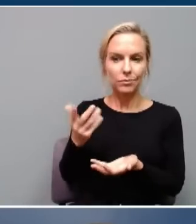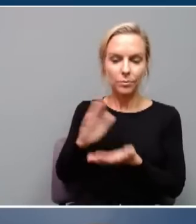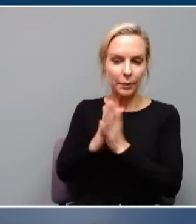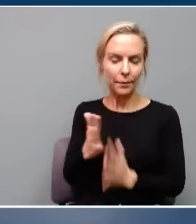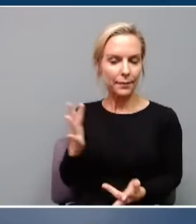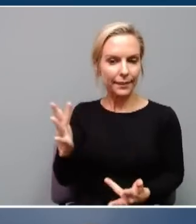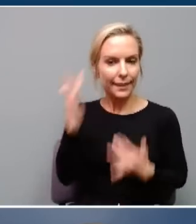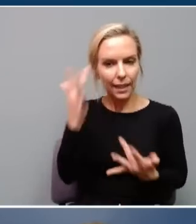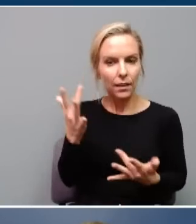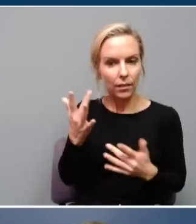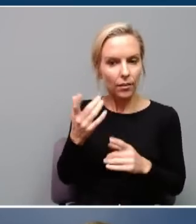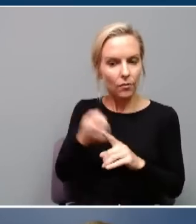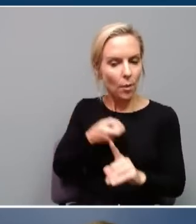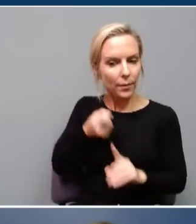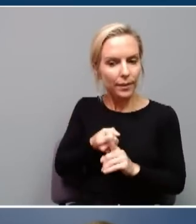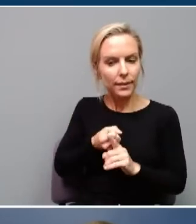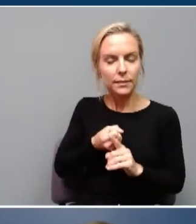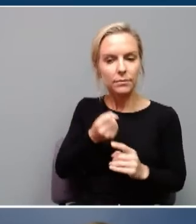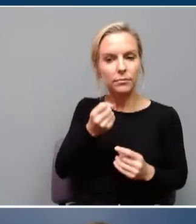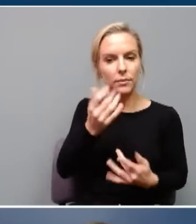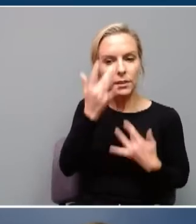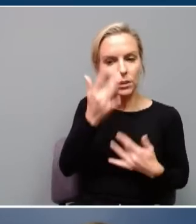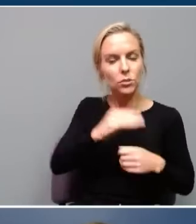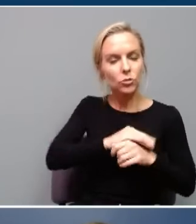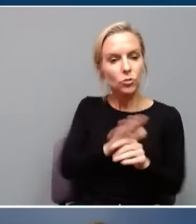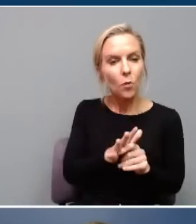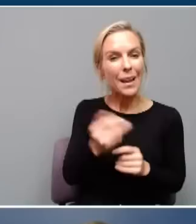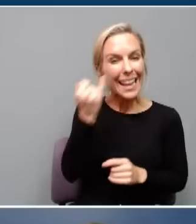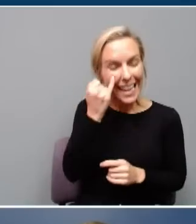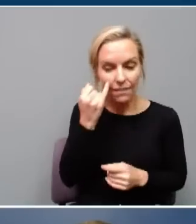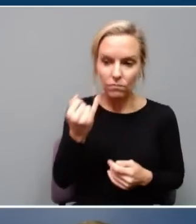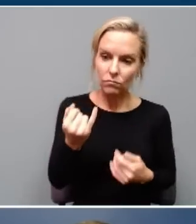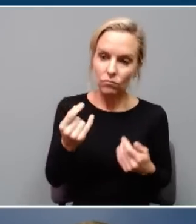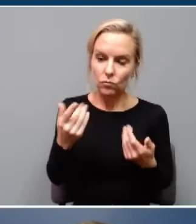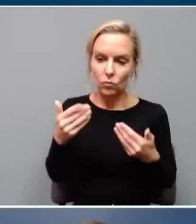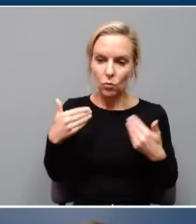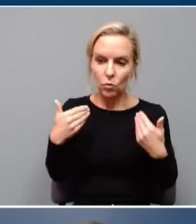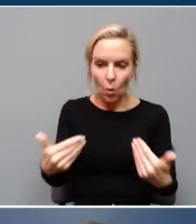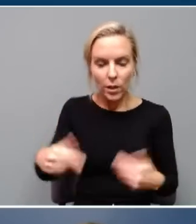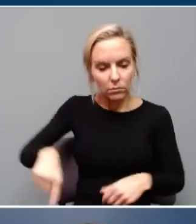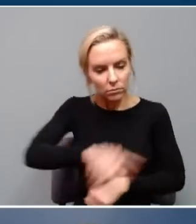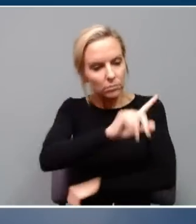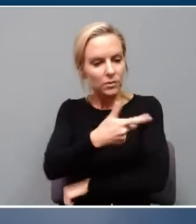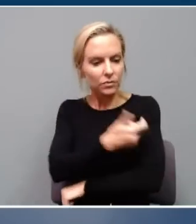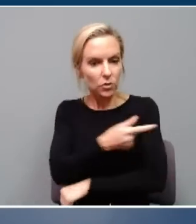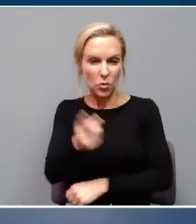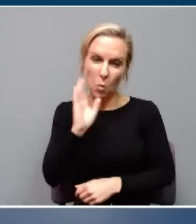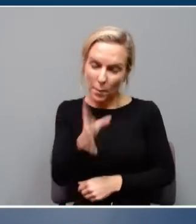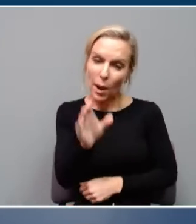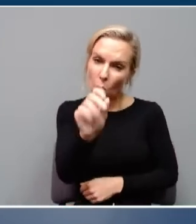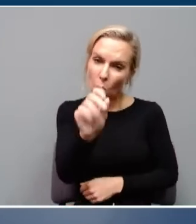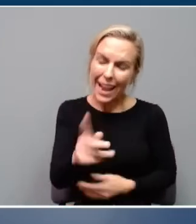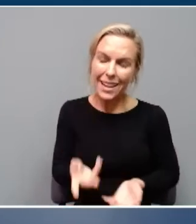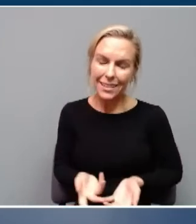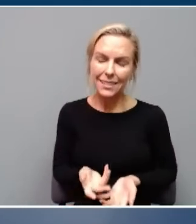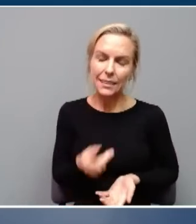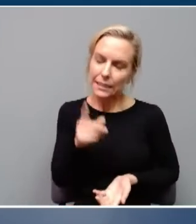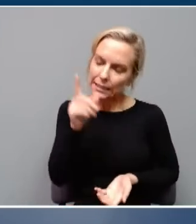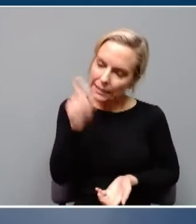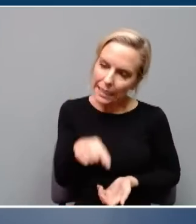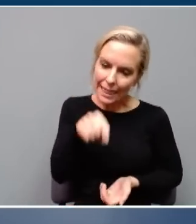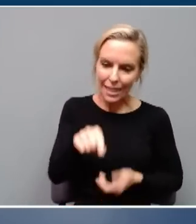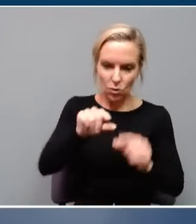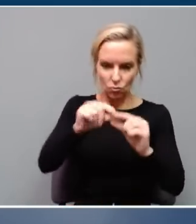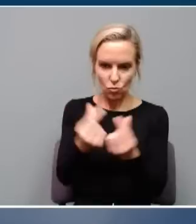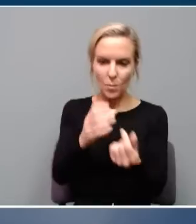from COVID. But here's what I can tell you. If you get vaccinated, you're going to be okay. So we need this group. Remember,